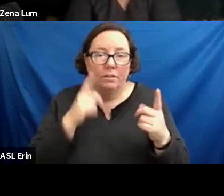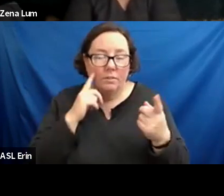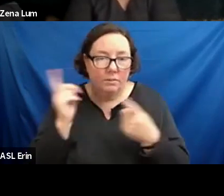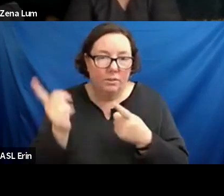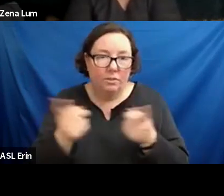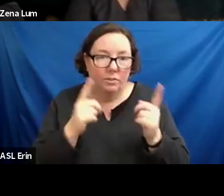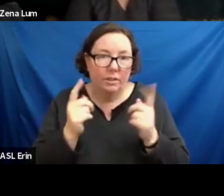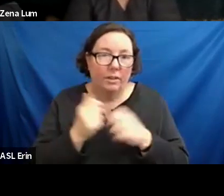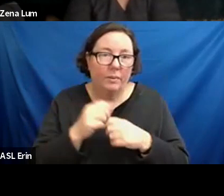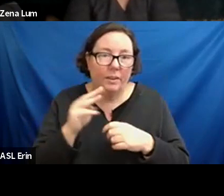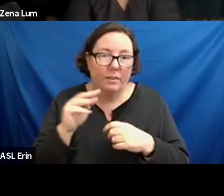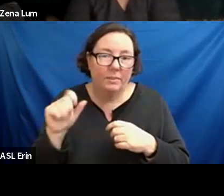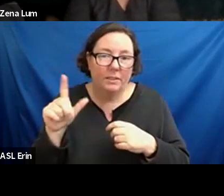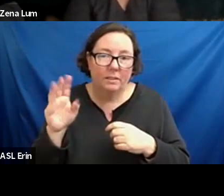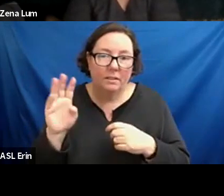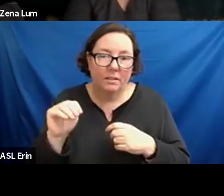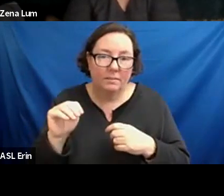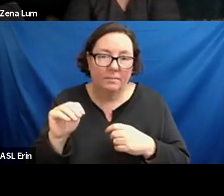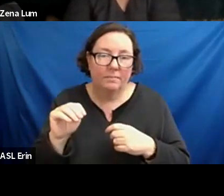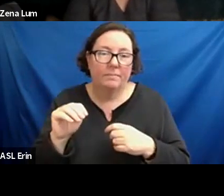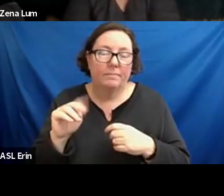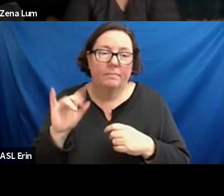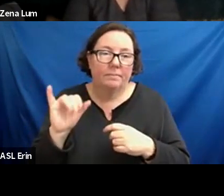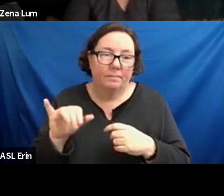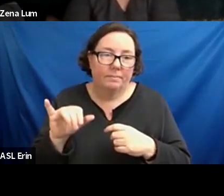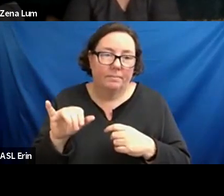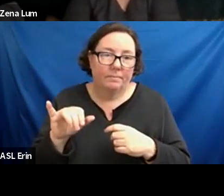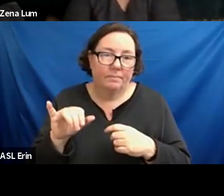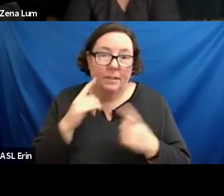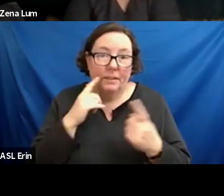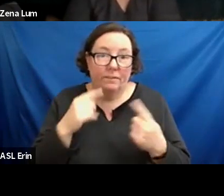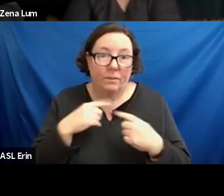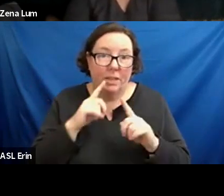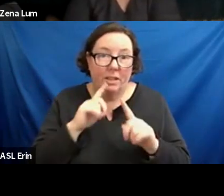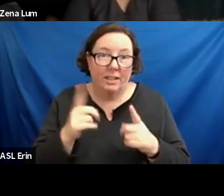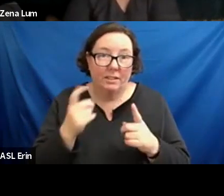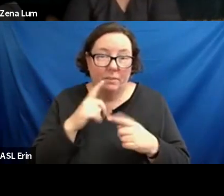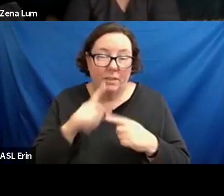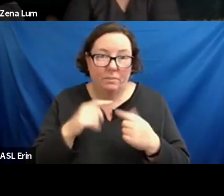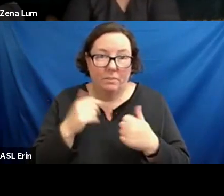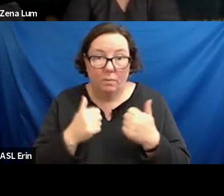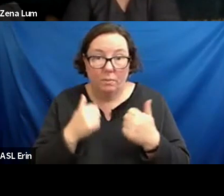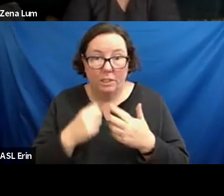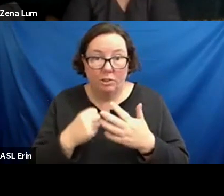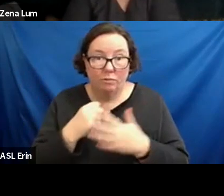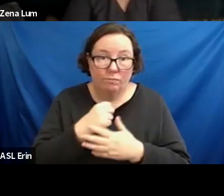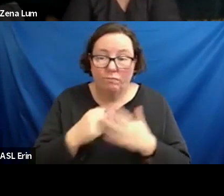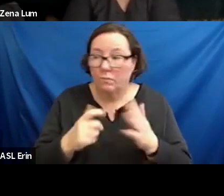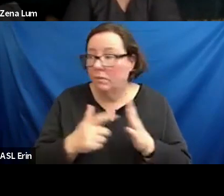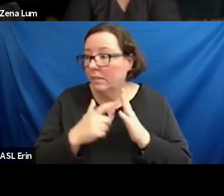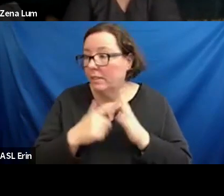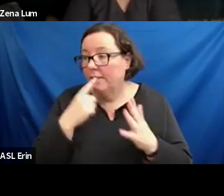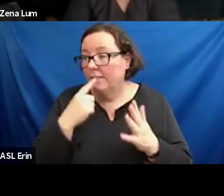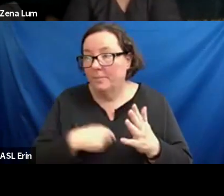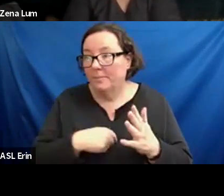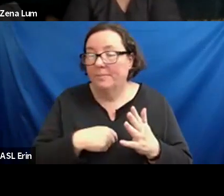with Ms. Lom that for me to answer your question about, what we're thinking about